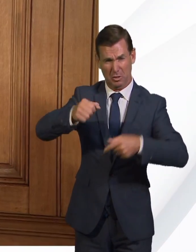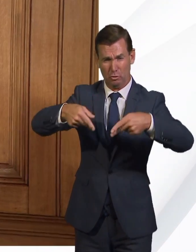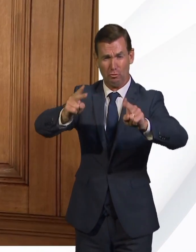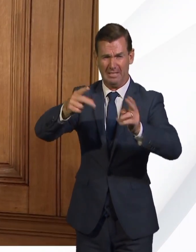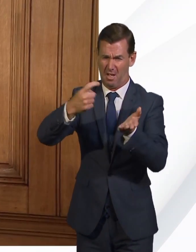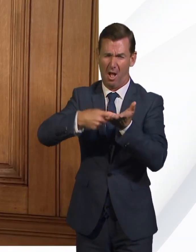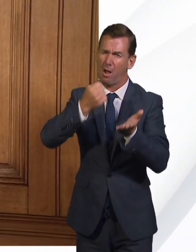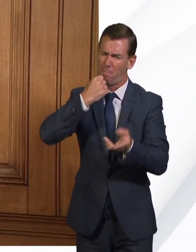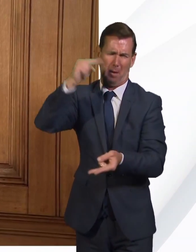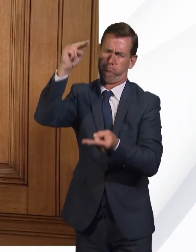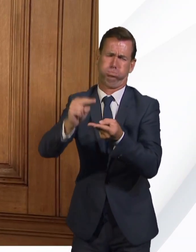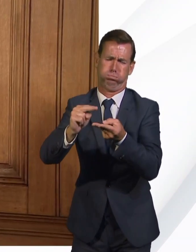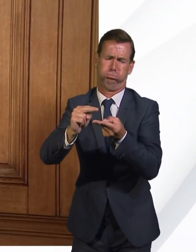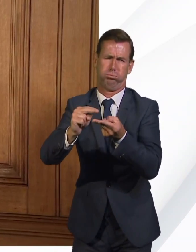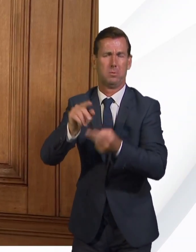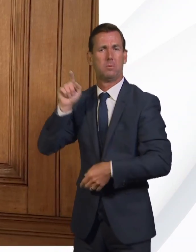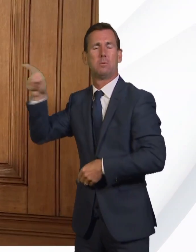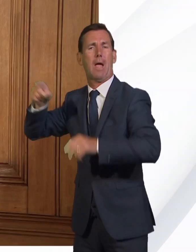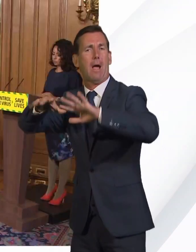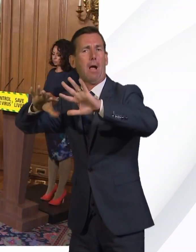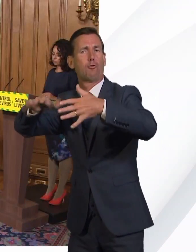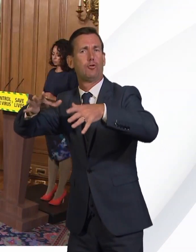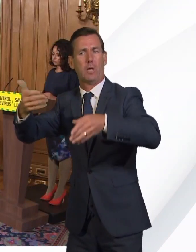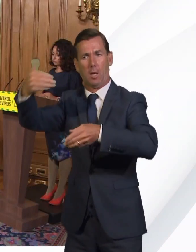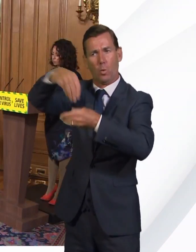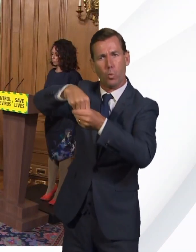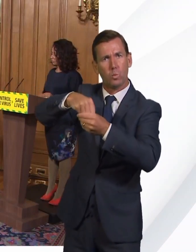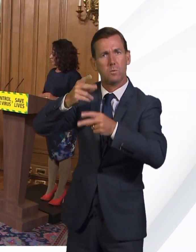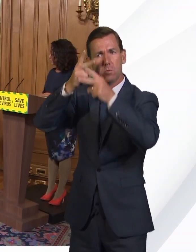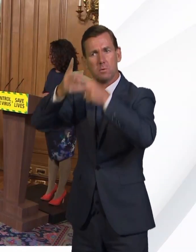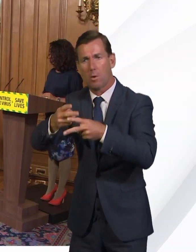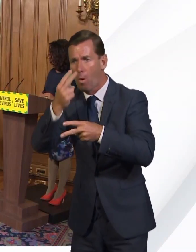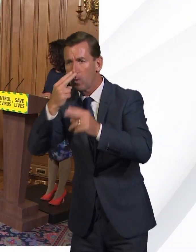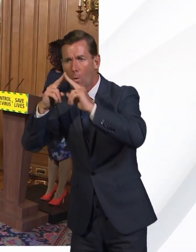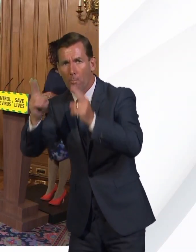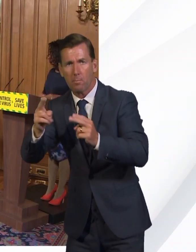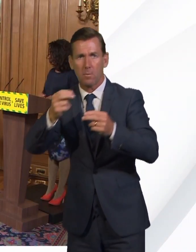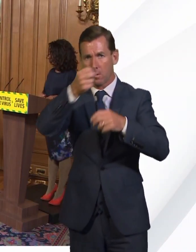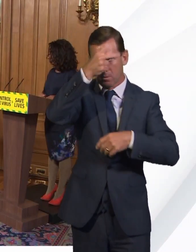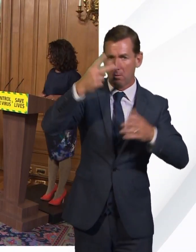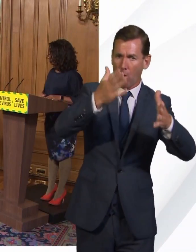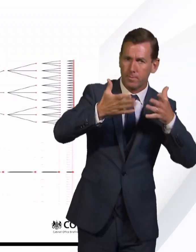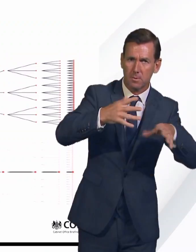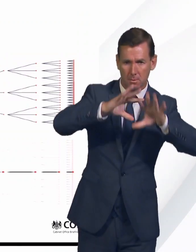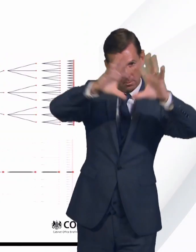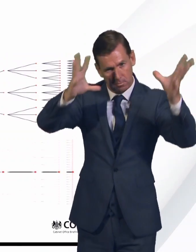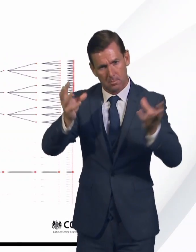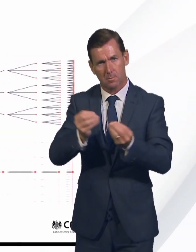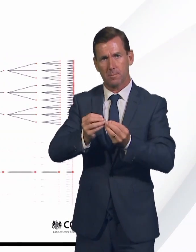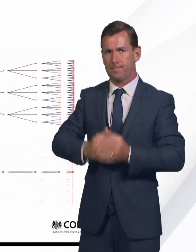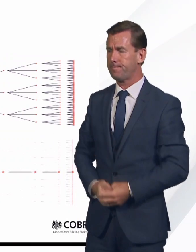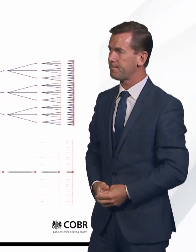be lower. This is an average across the country. And on the left-hand side, you can see it's important that we take the R value in